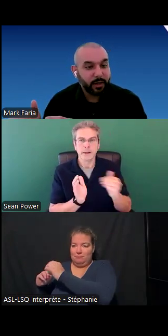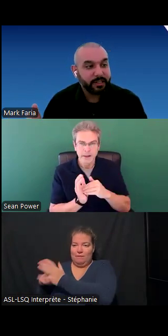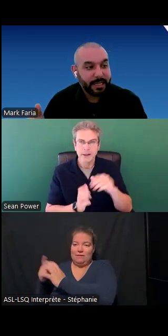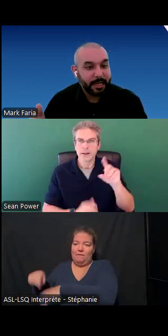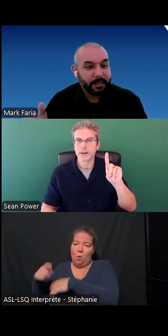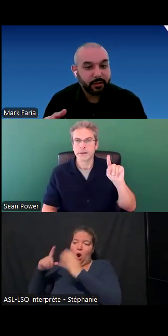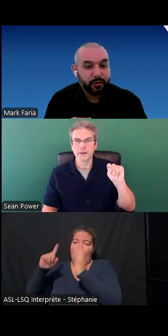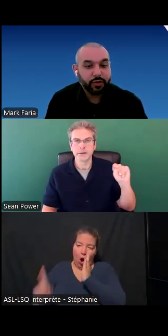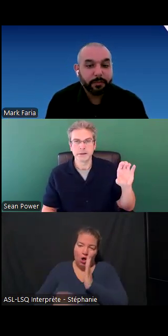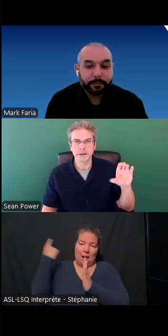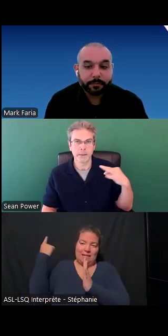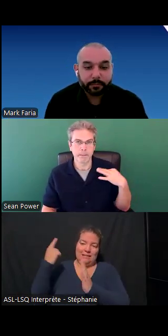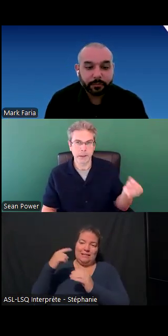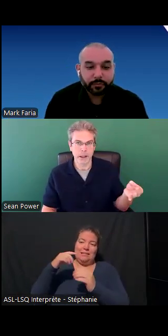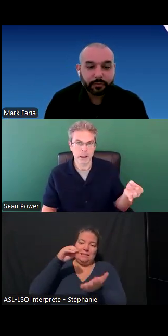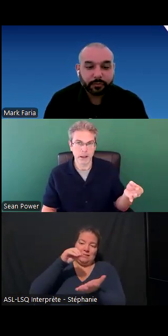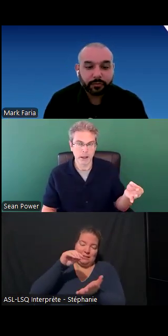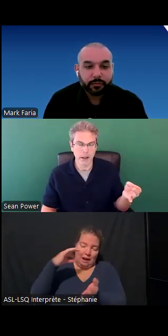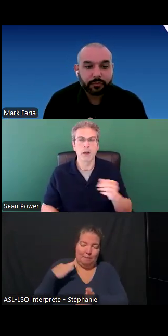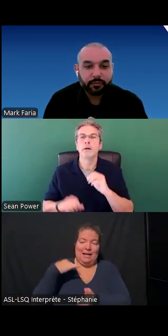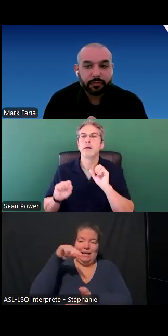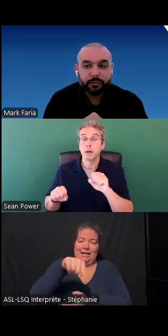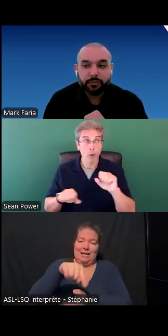grants and bonds again into the future.